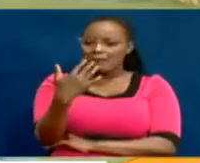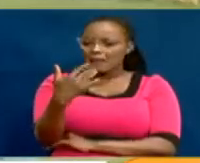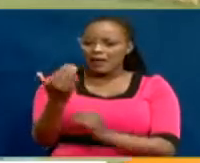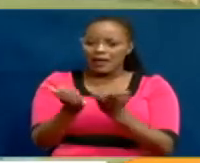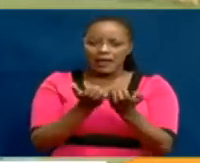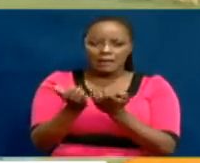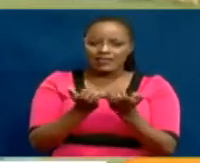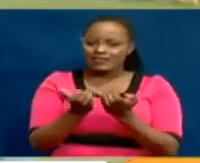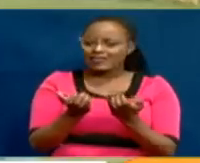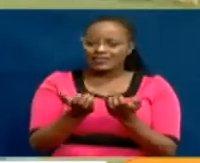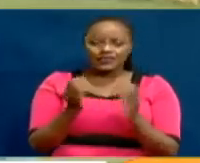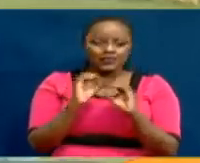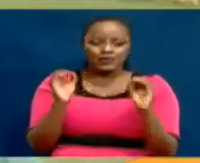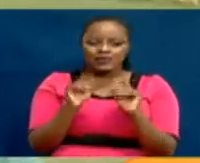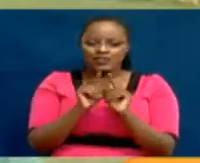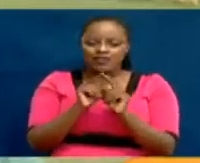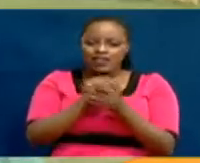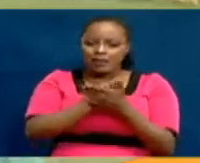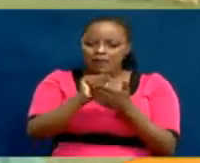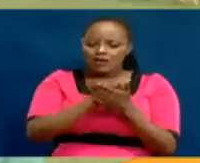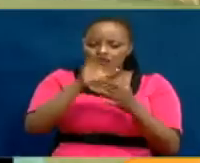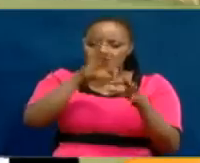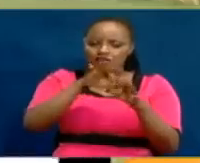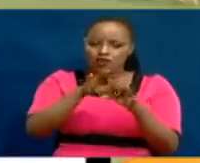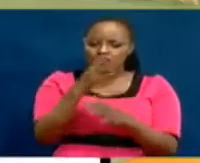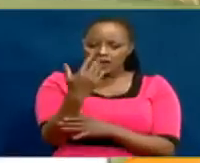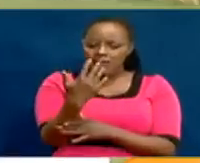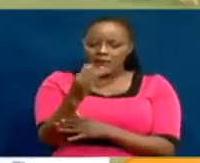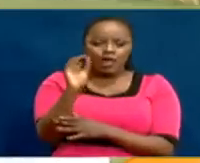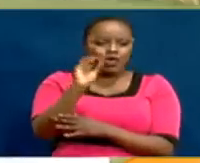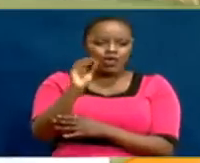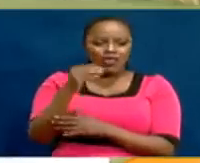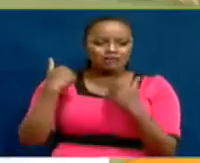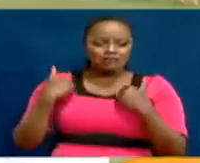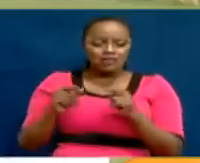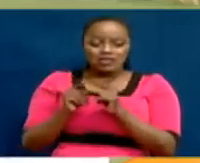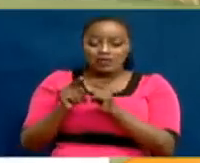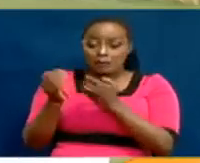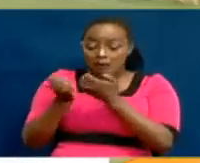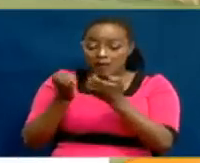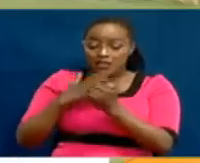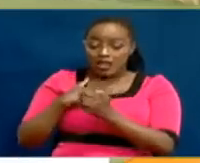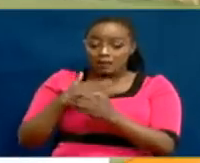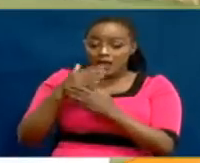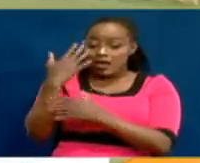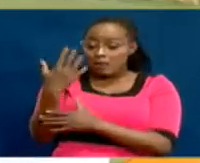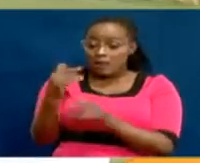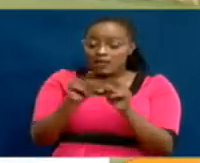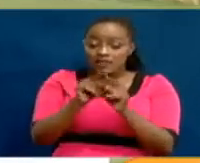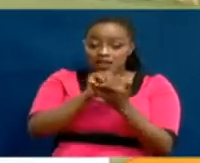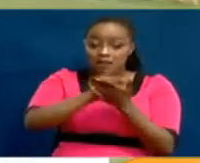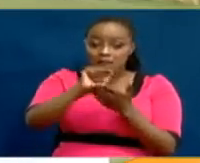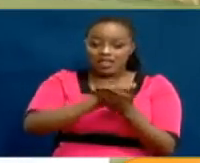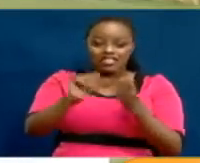business, least ballot printing for any elections. I do not trade in paper. I do not trade in